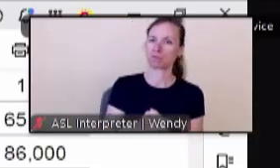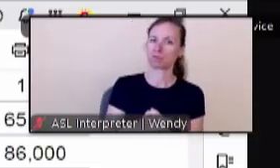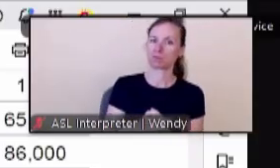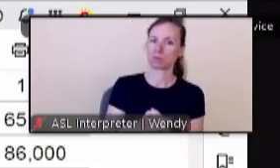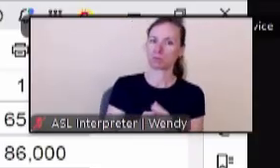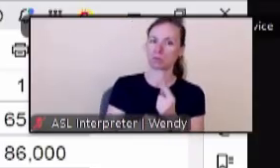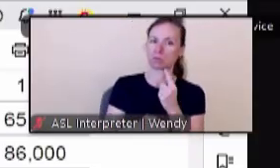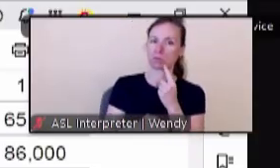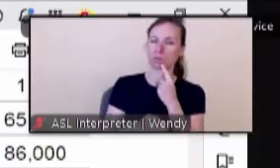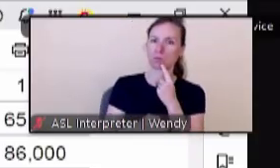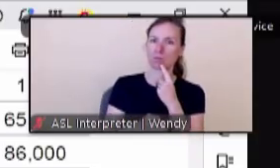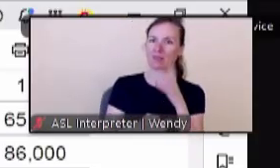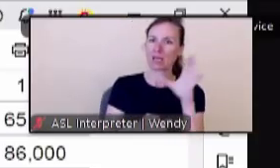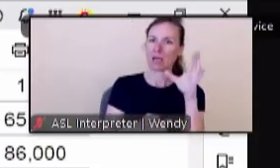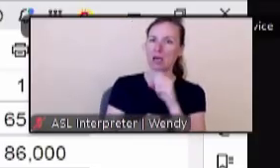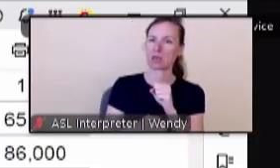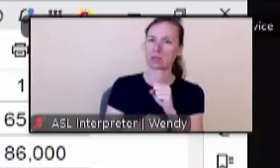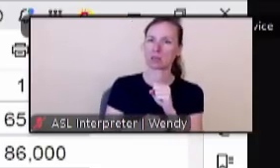I guess